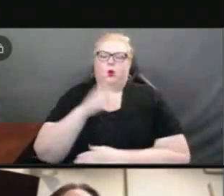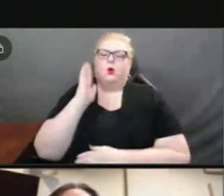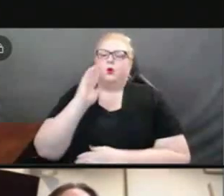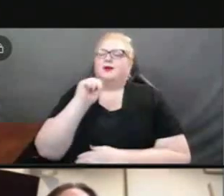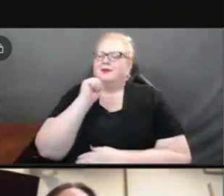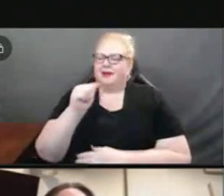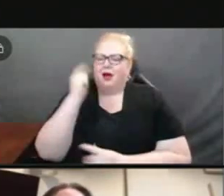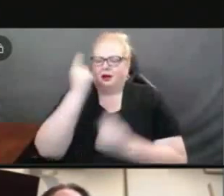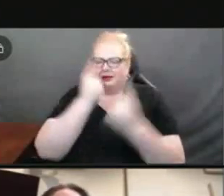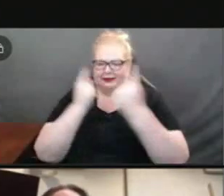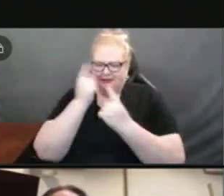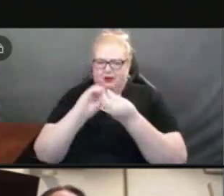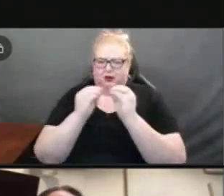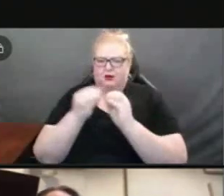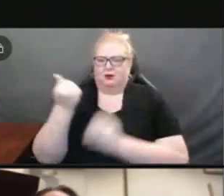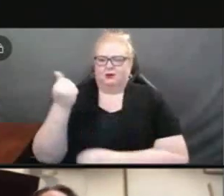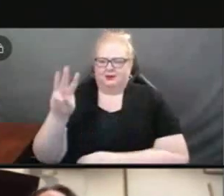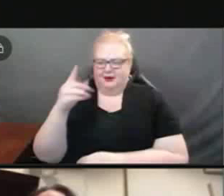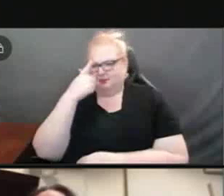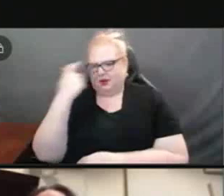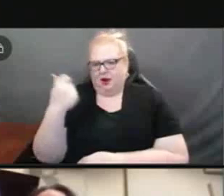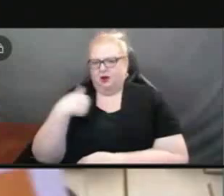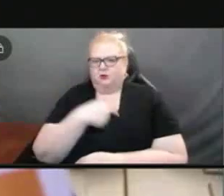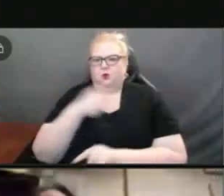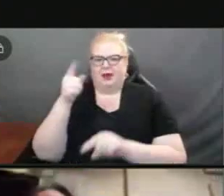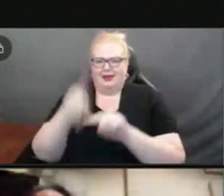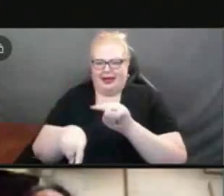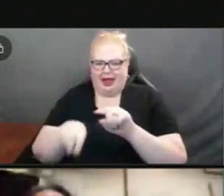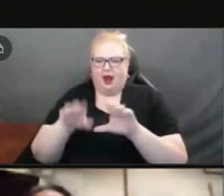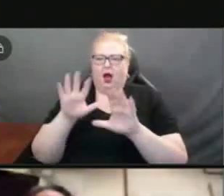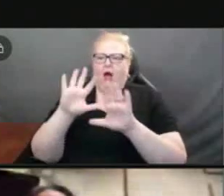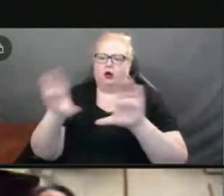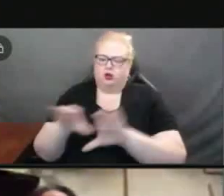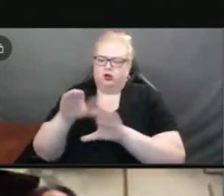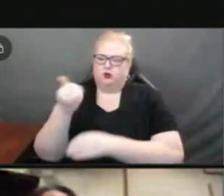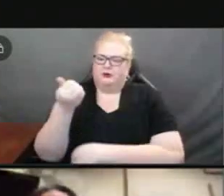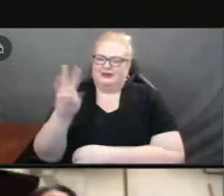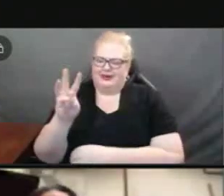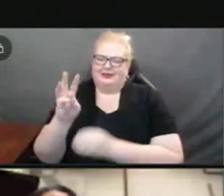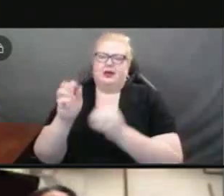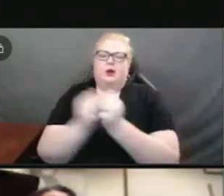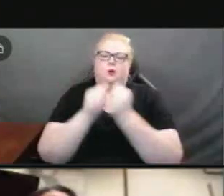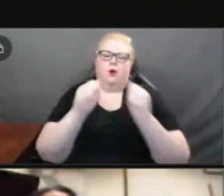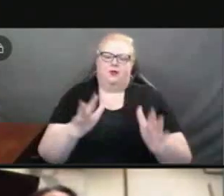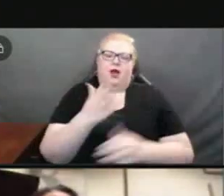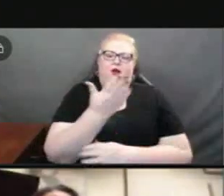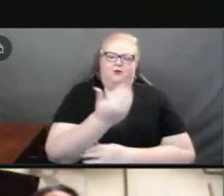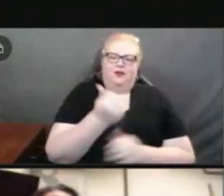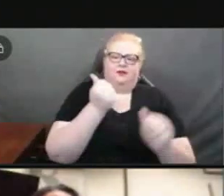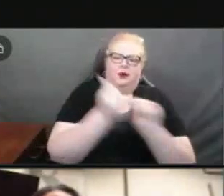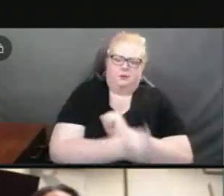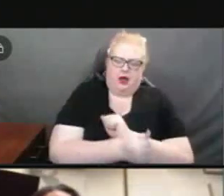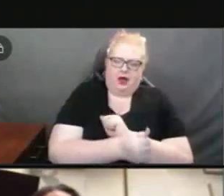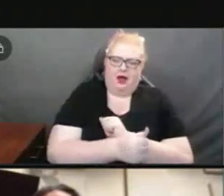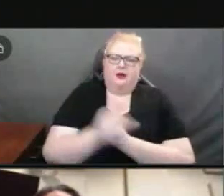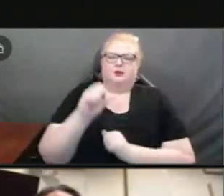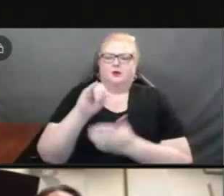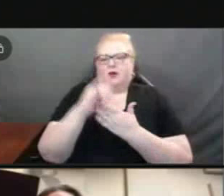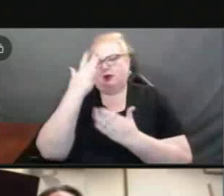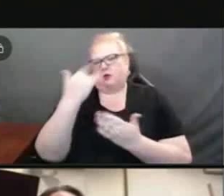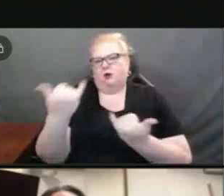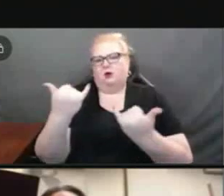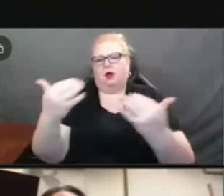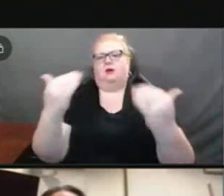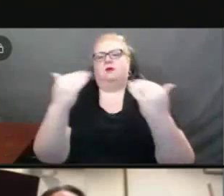number 16 because you can't consider item number 16 without item number 15. So that's why we have proceeded to item number 17. We've had the